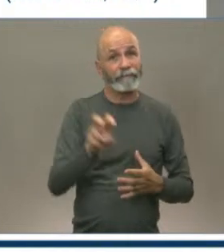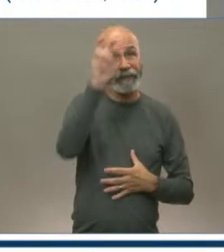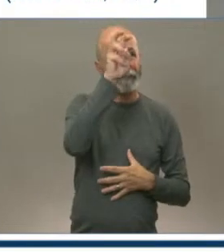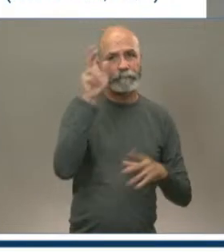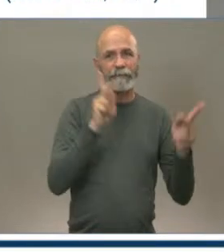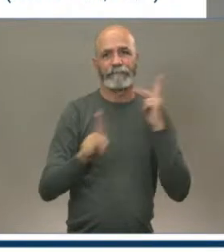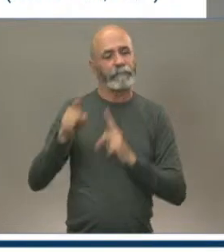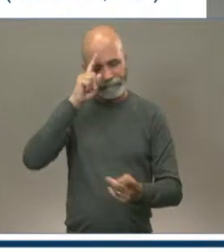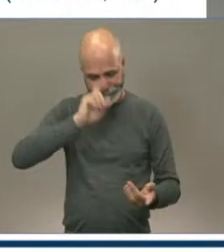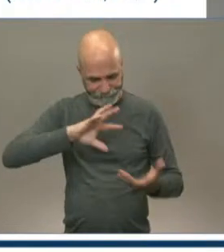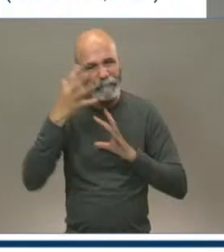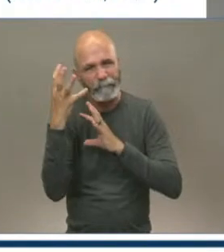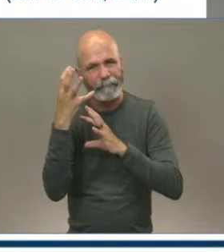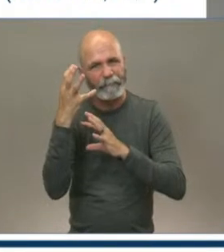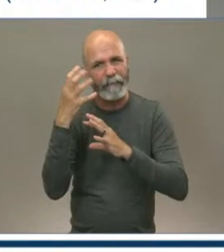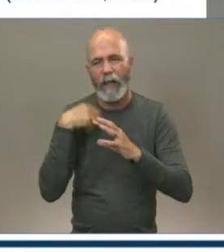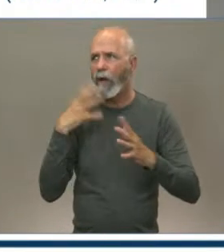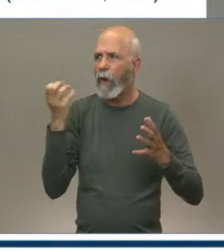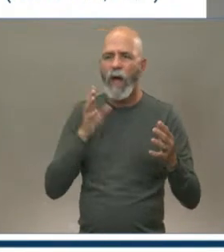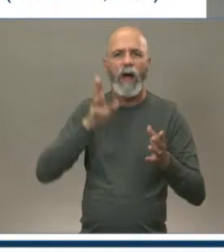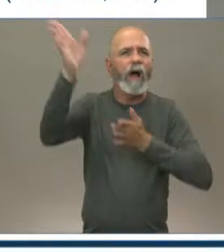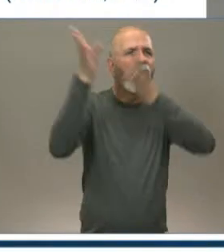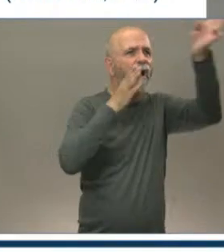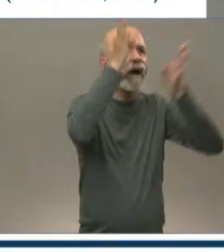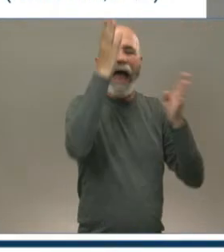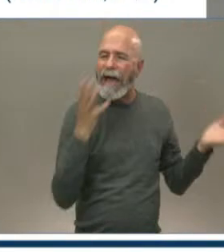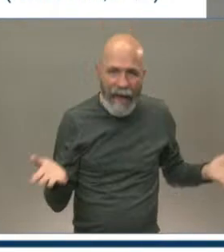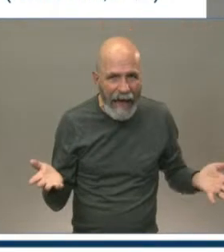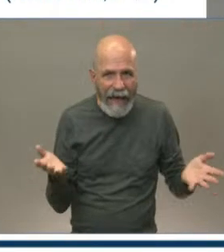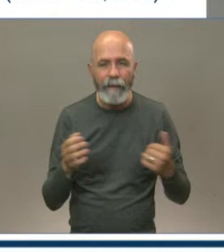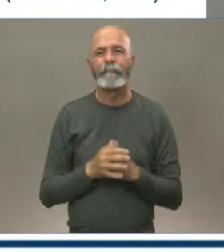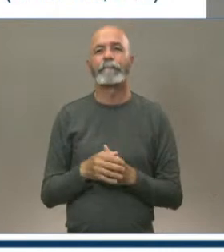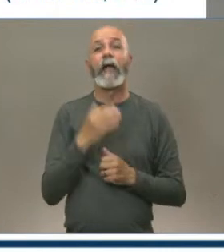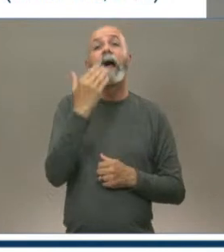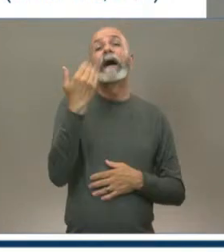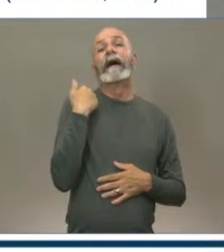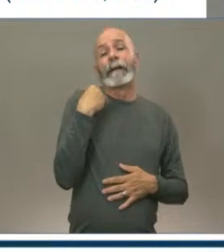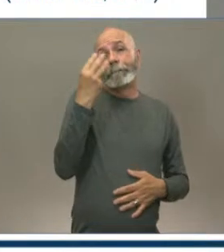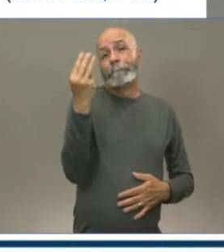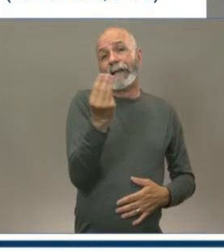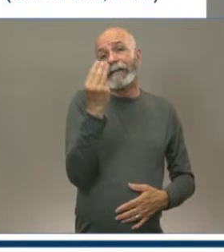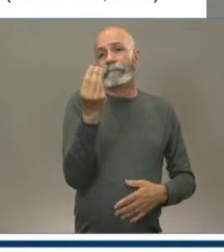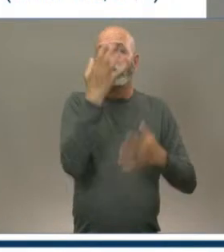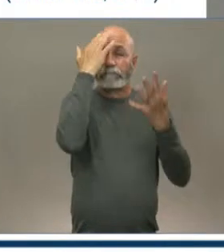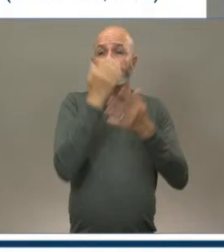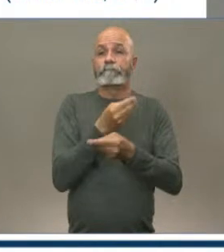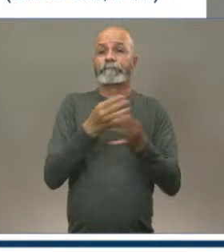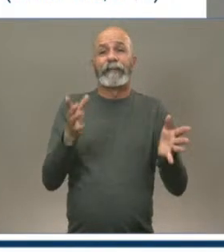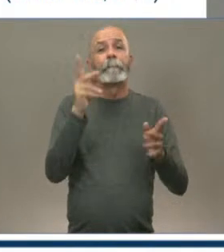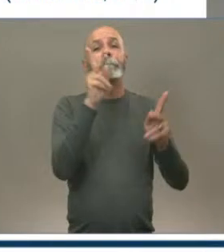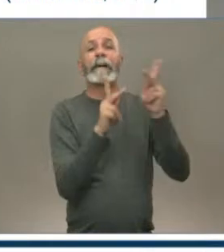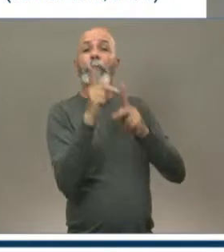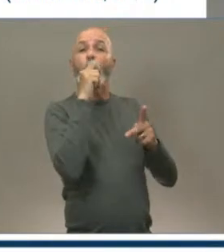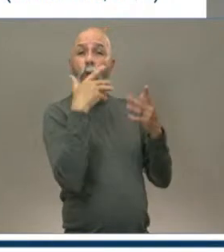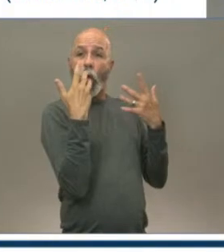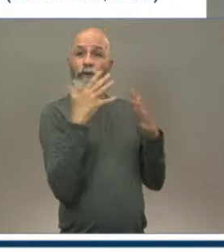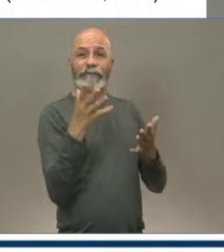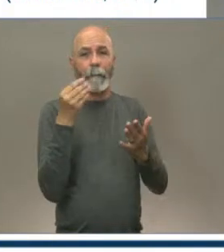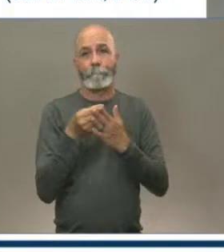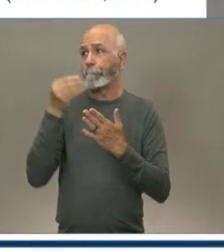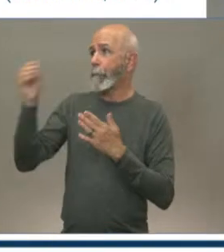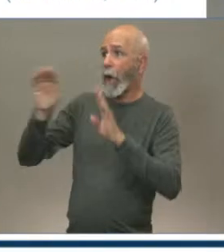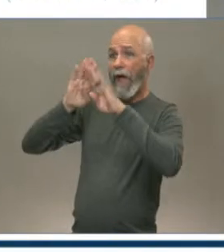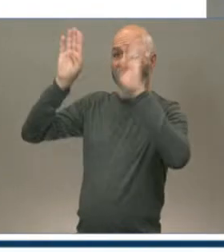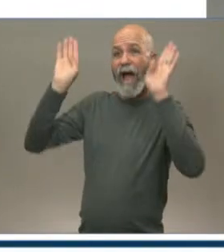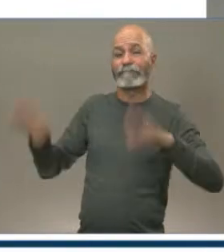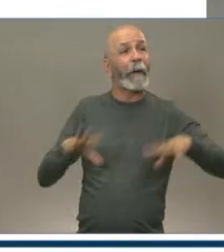province. On Monday, we announced a compassionate exception process for those moving to Nova Scotia. We certainly did